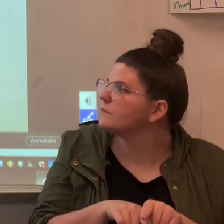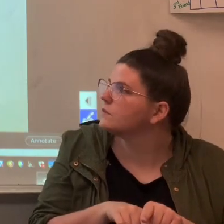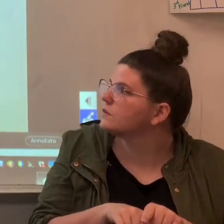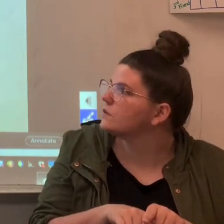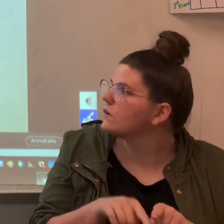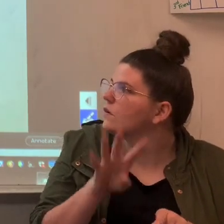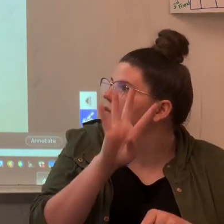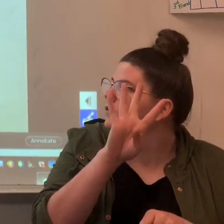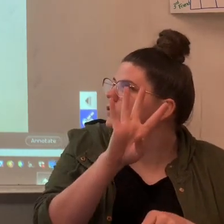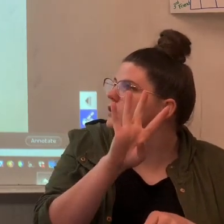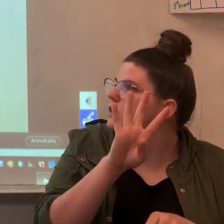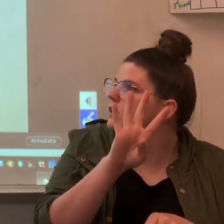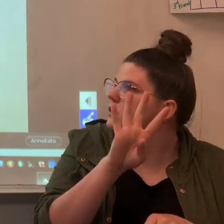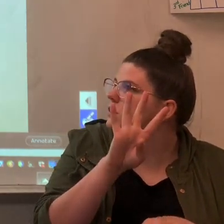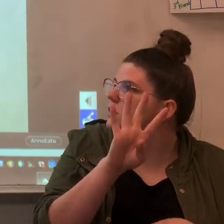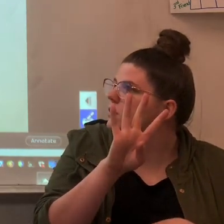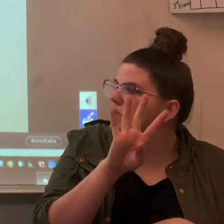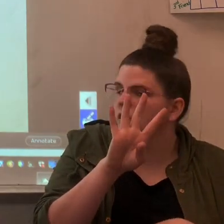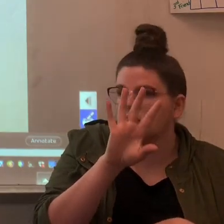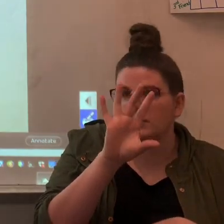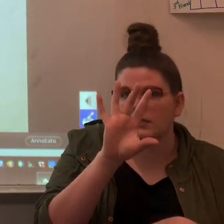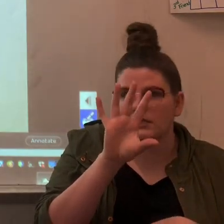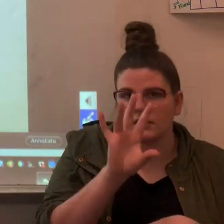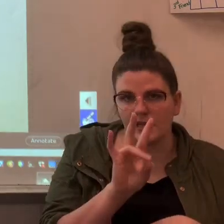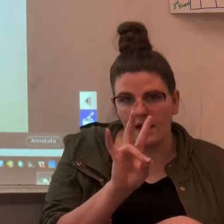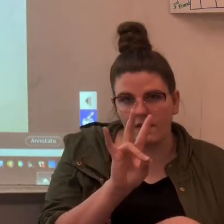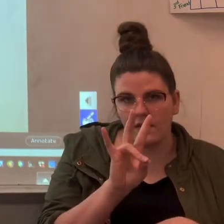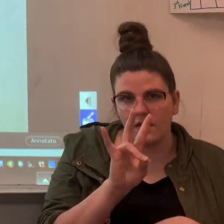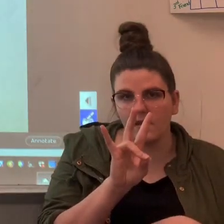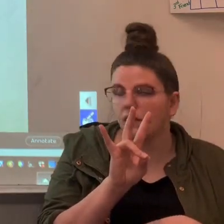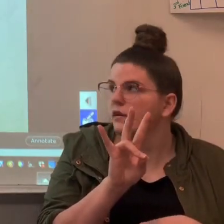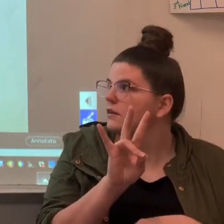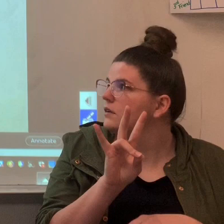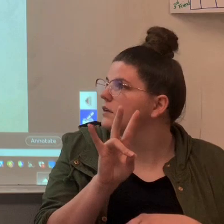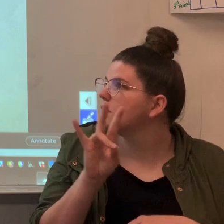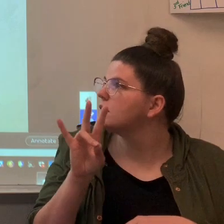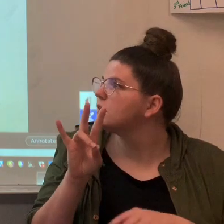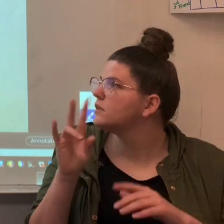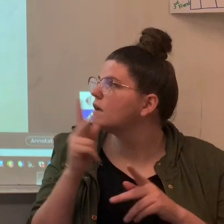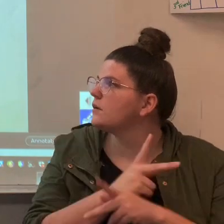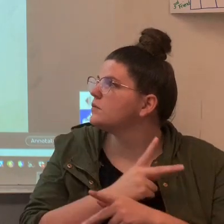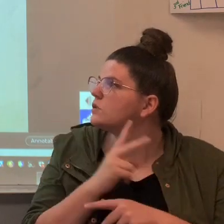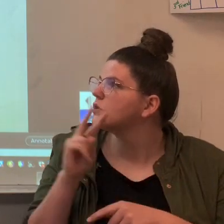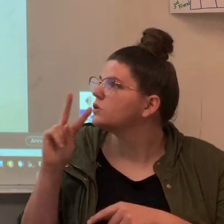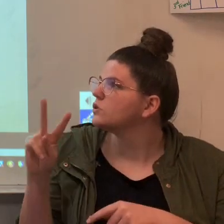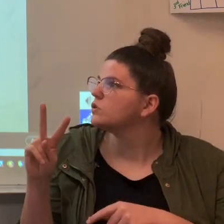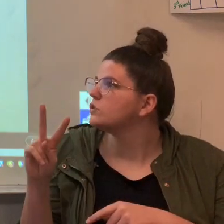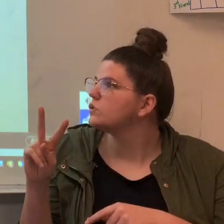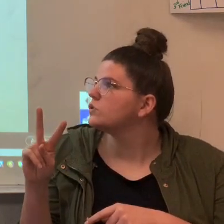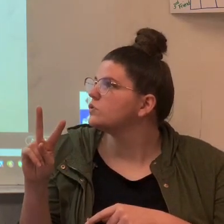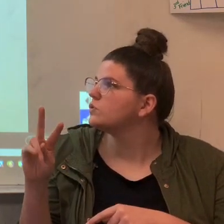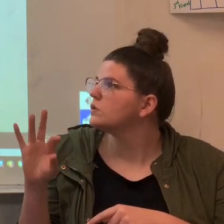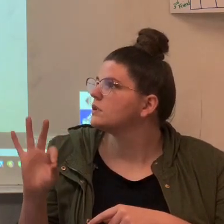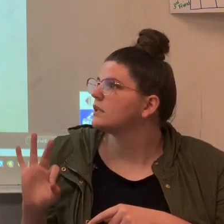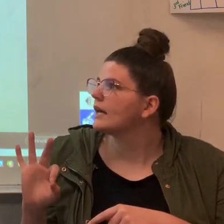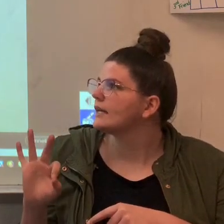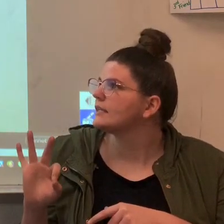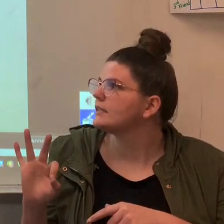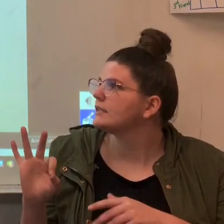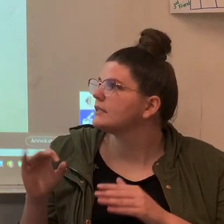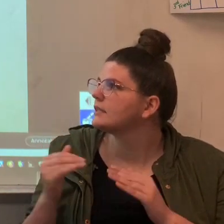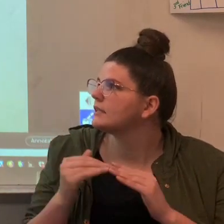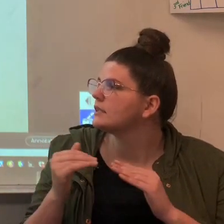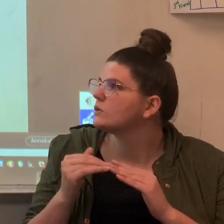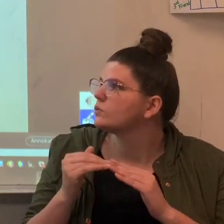So once again, area, which is length times width. So 4/7 times 2/9 would give